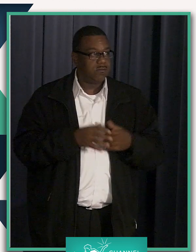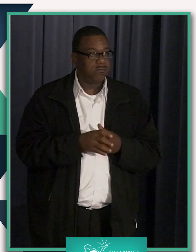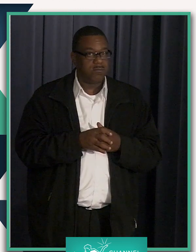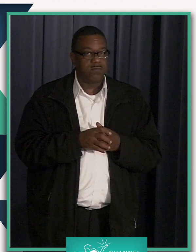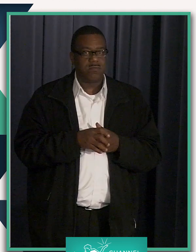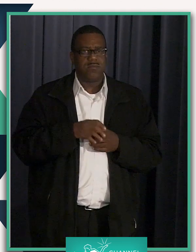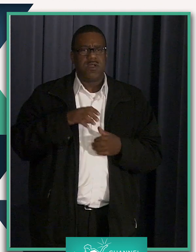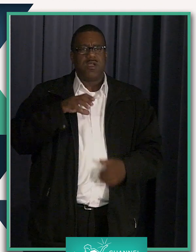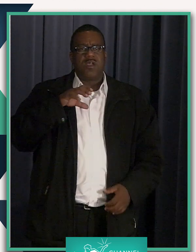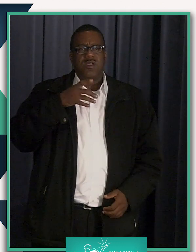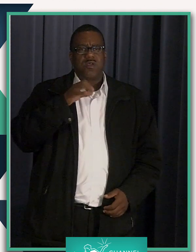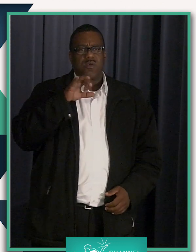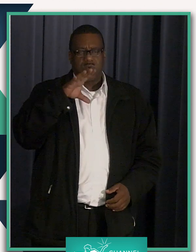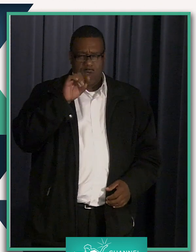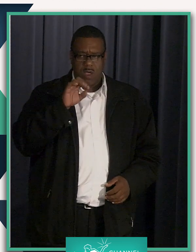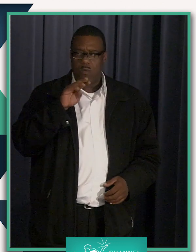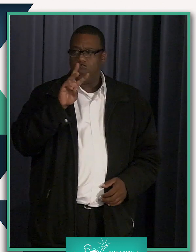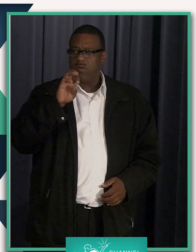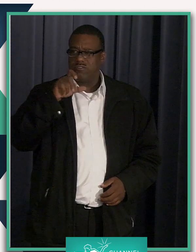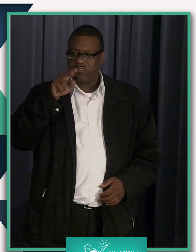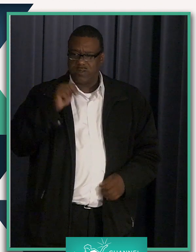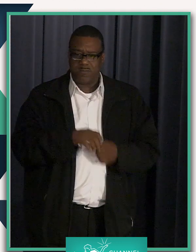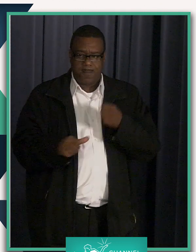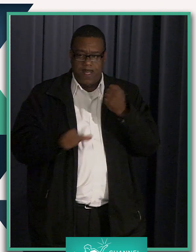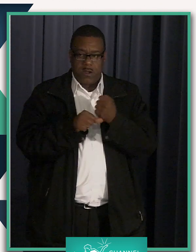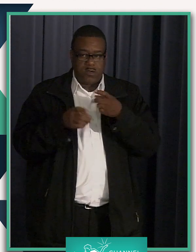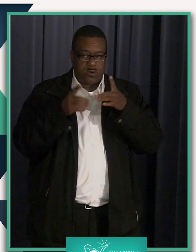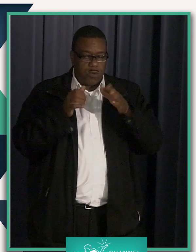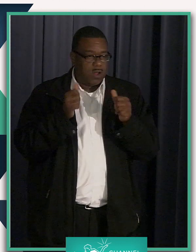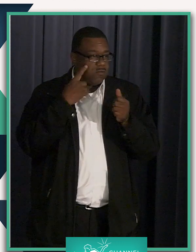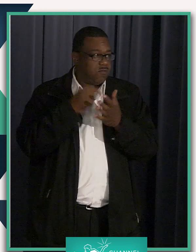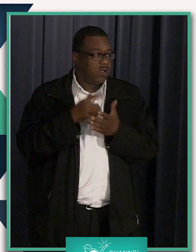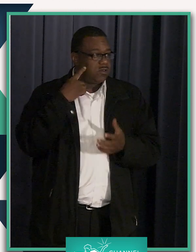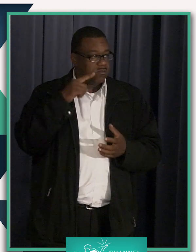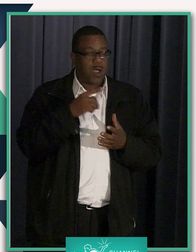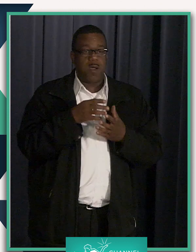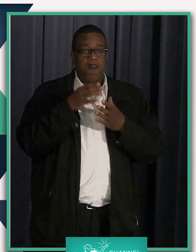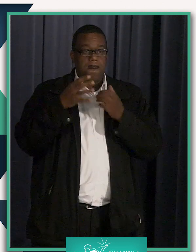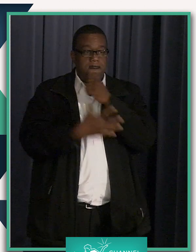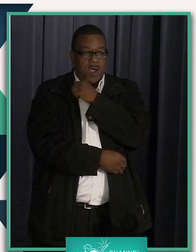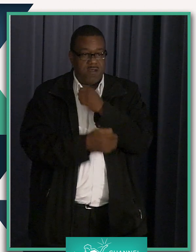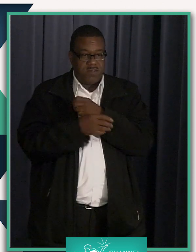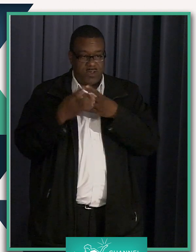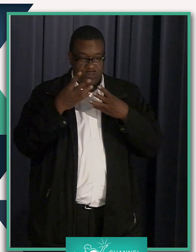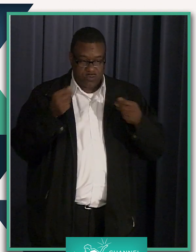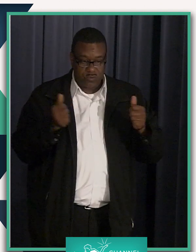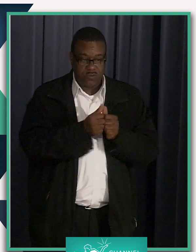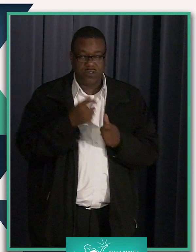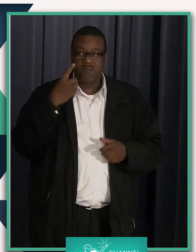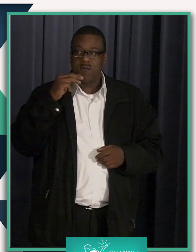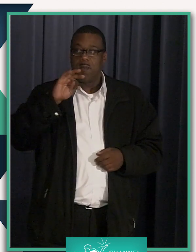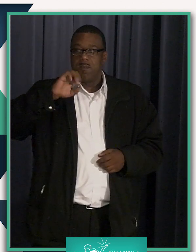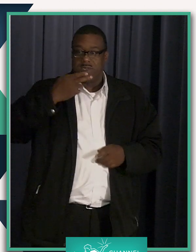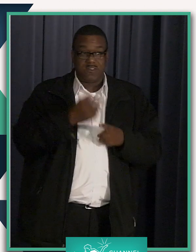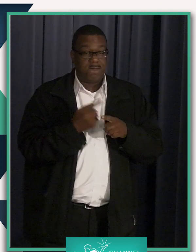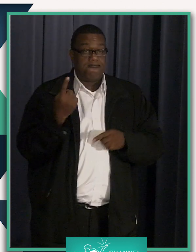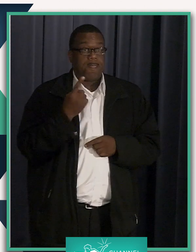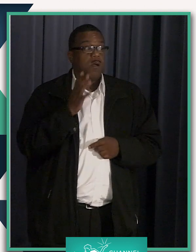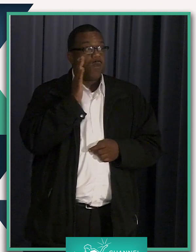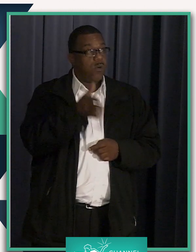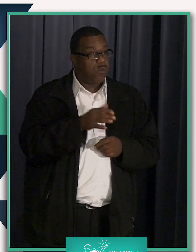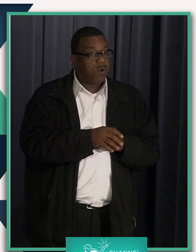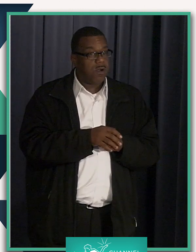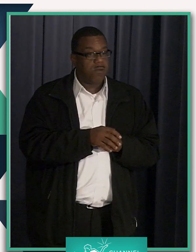Branch Wilson, the Assistant Director of Community Initiatives of Poverty Solutions at the University of Michigan, and somebody who will be taking advantage